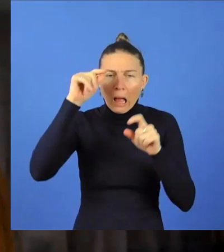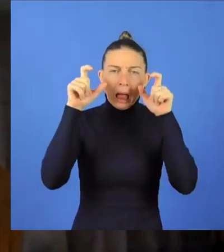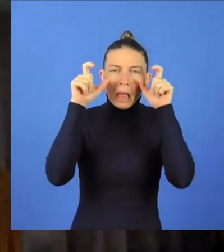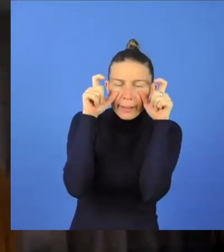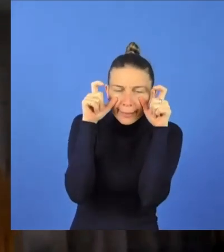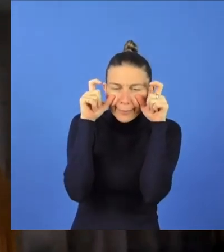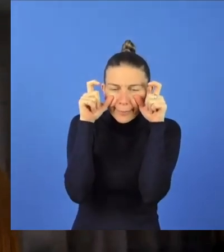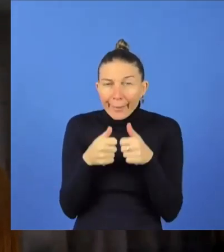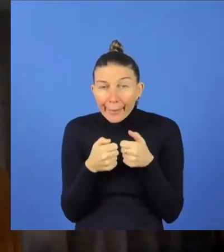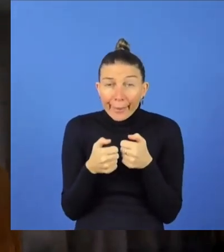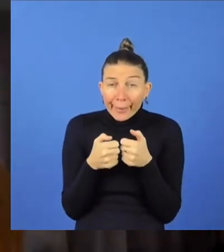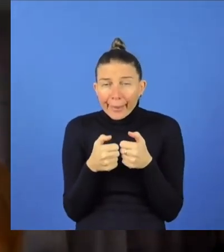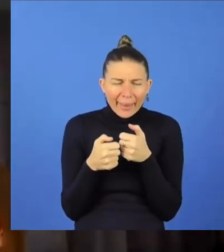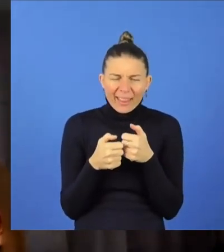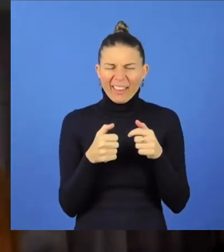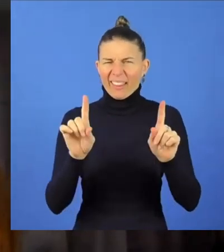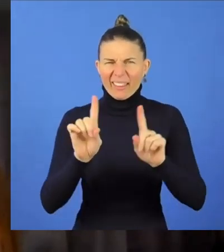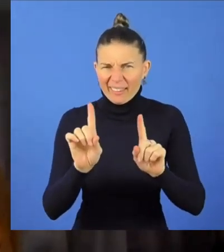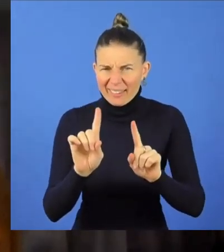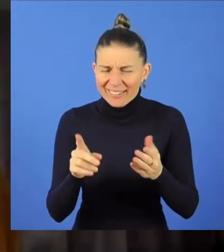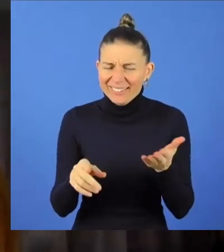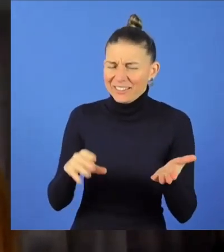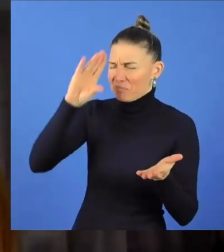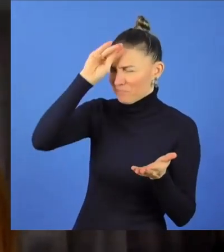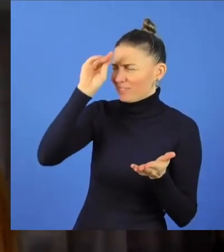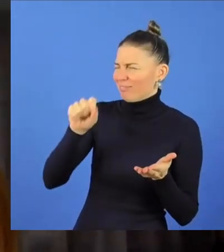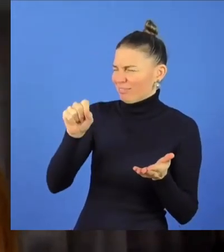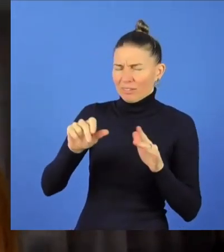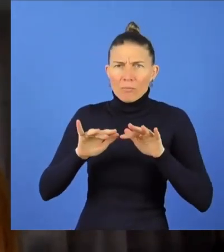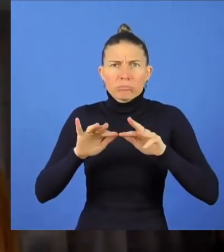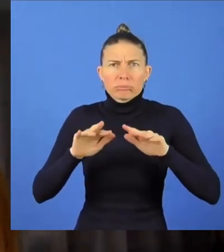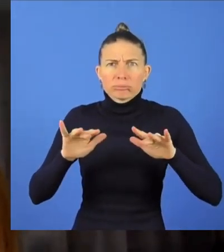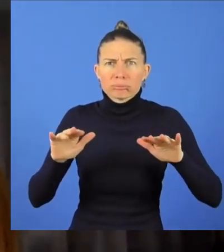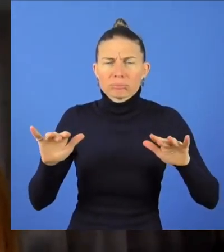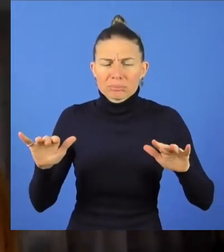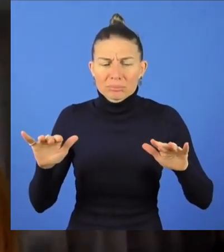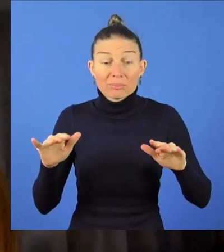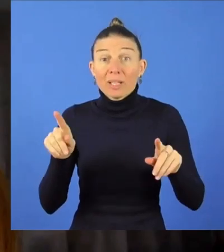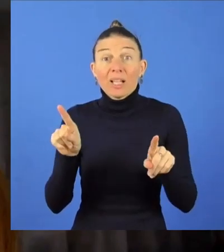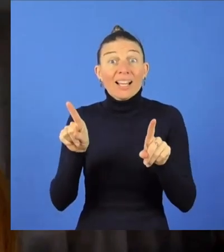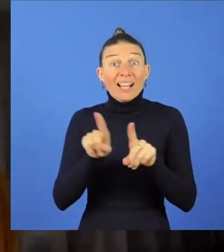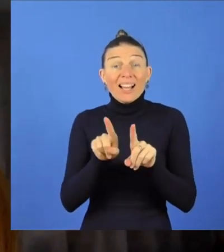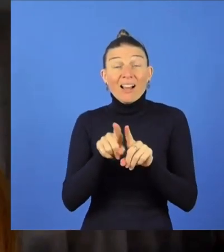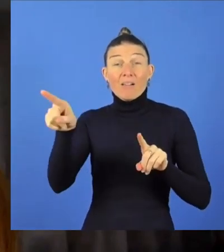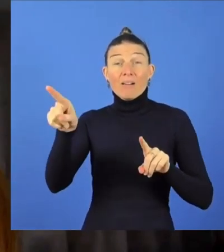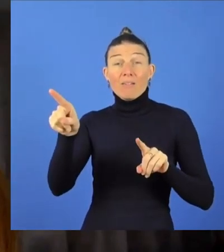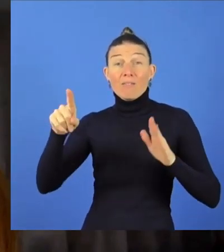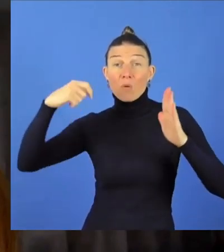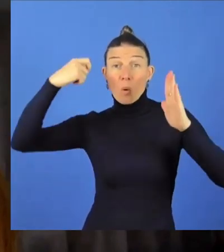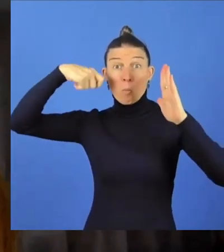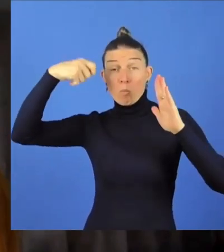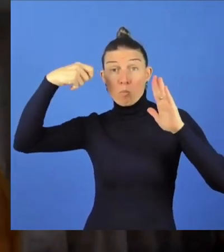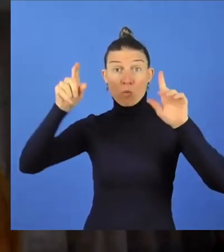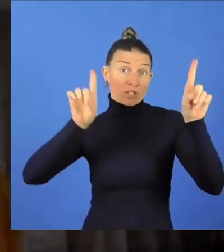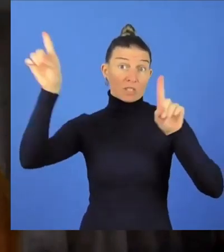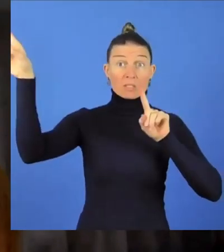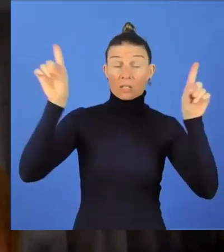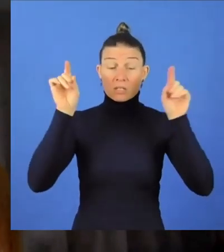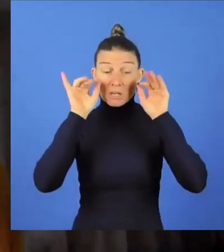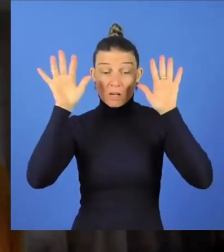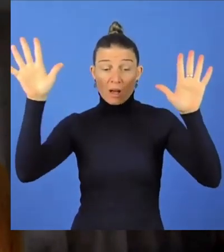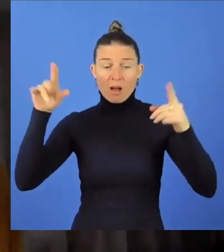Yeah, it's got such a diverse community. Like, just look at movie stars, for example. You have Henry Cavill, you have The Rock,